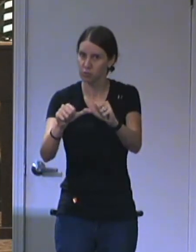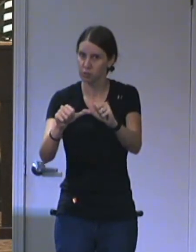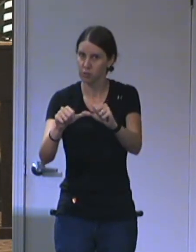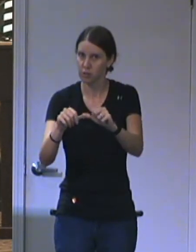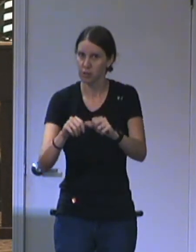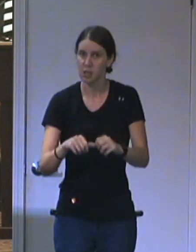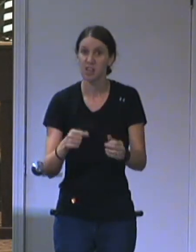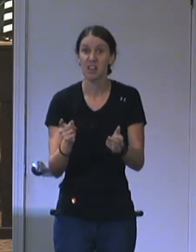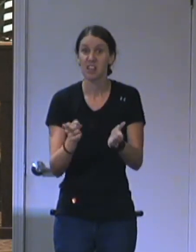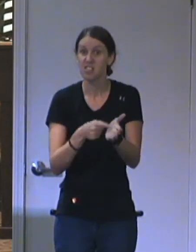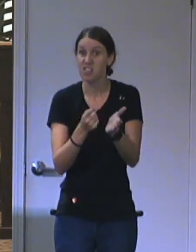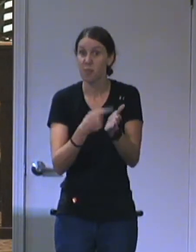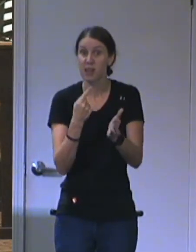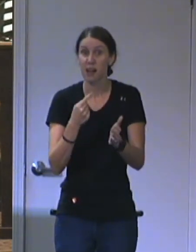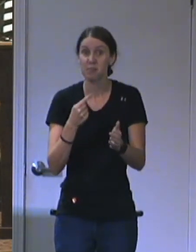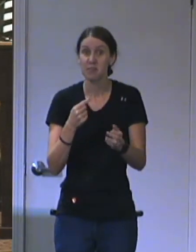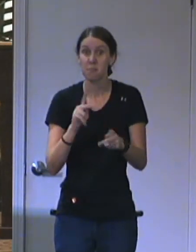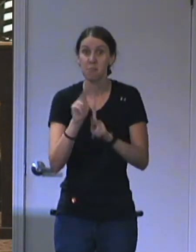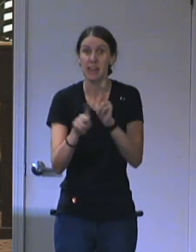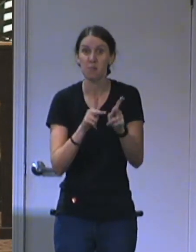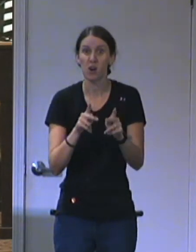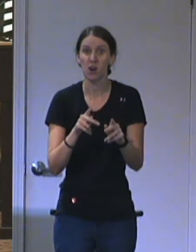Sometimes people will treat a dog